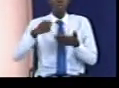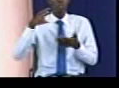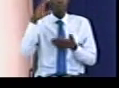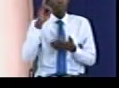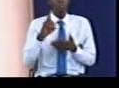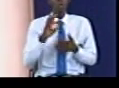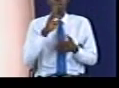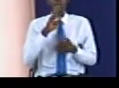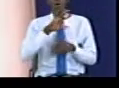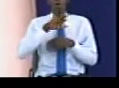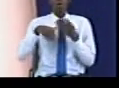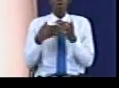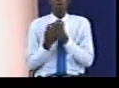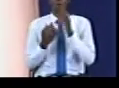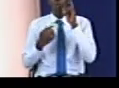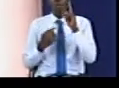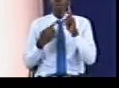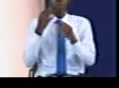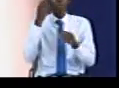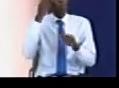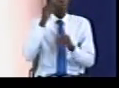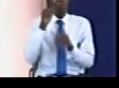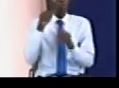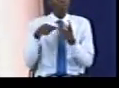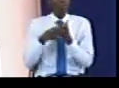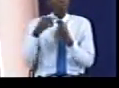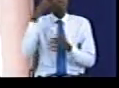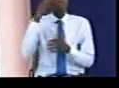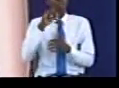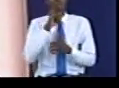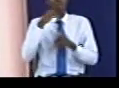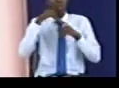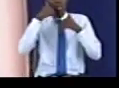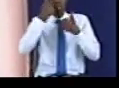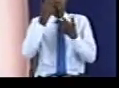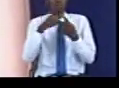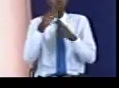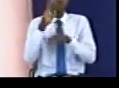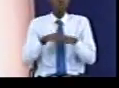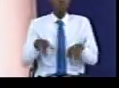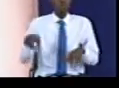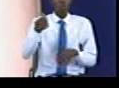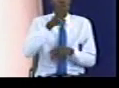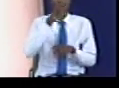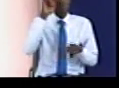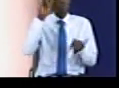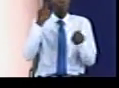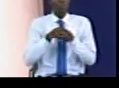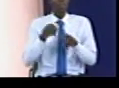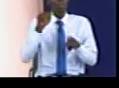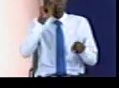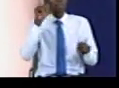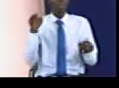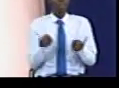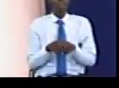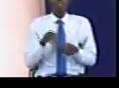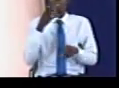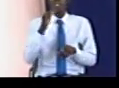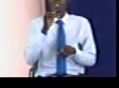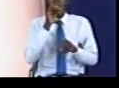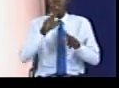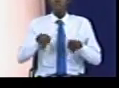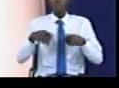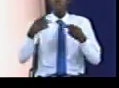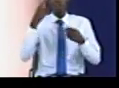for which cause is not ashamed to call them brethren. There's the provision for our sanctification. Number